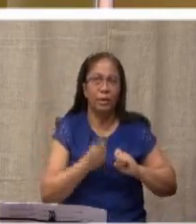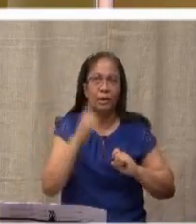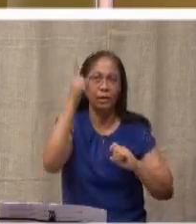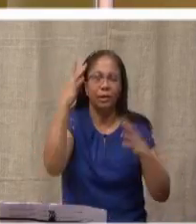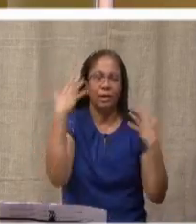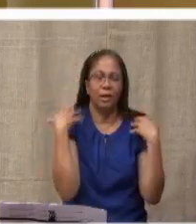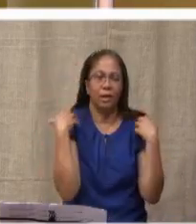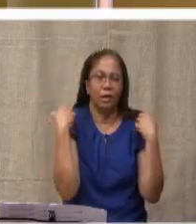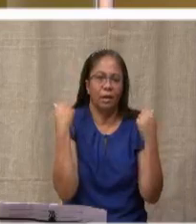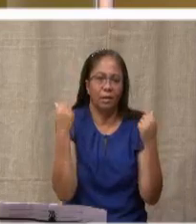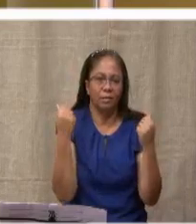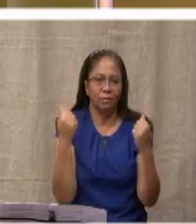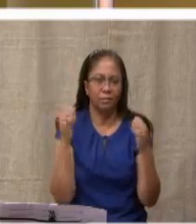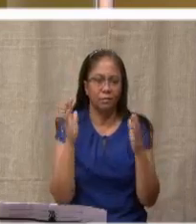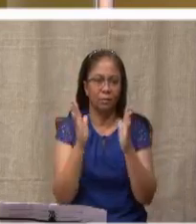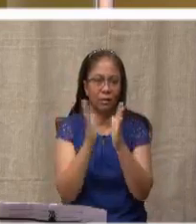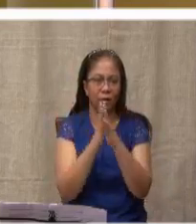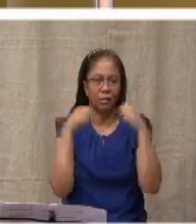hallelujah